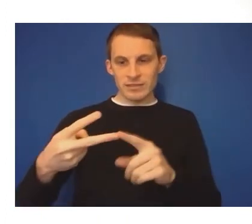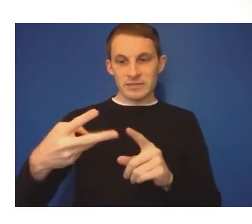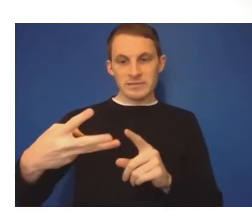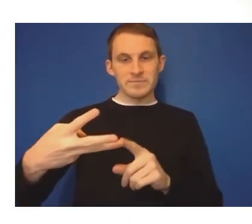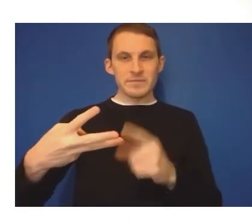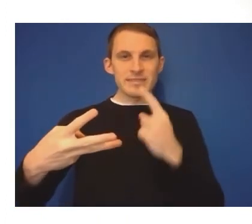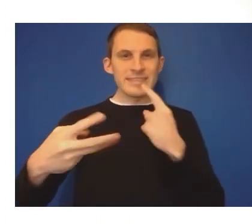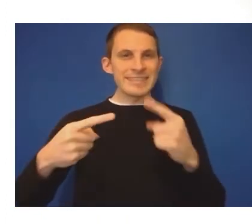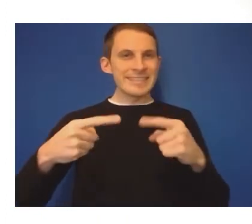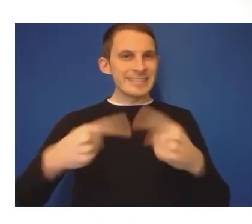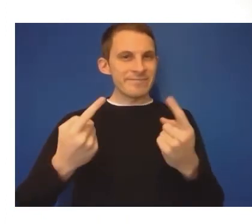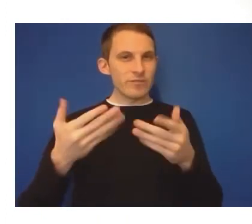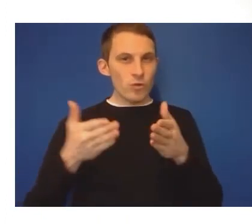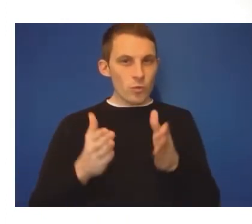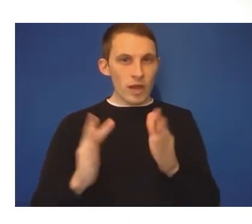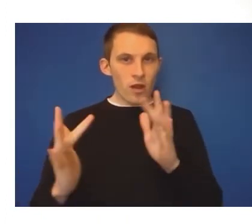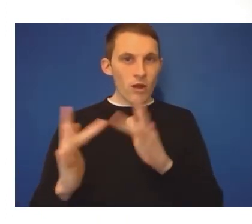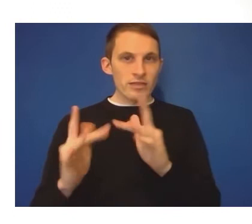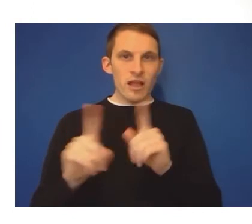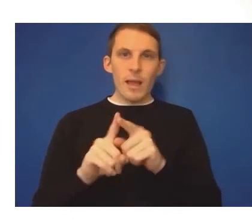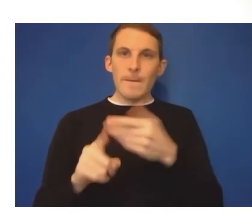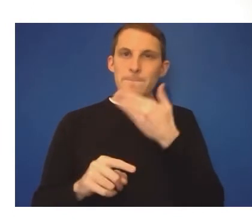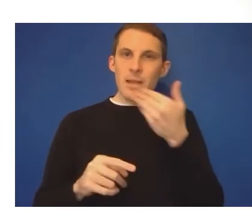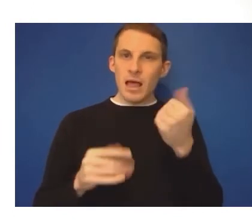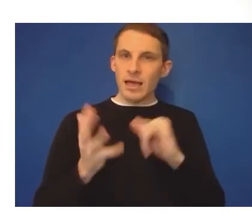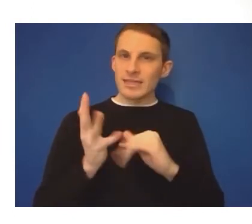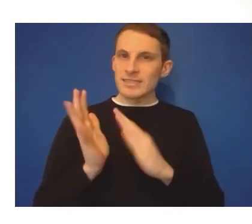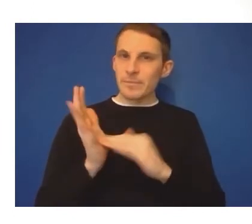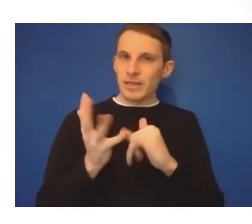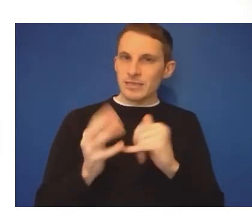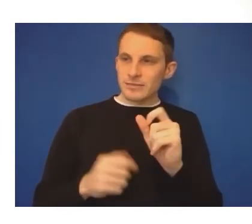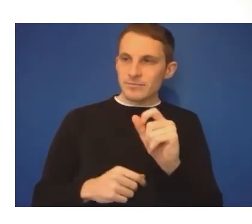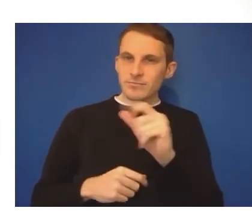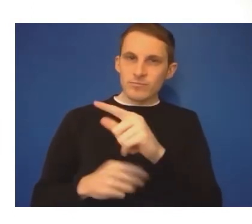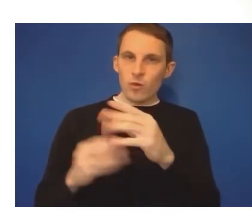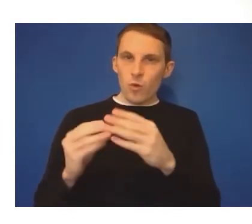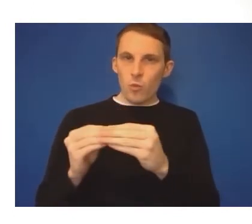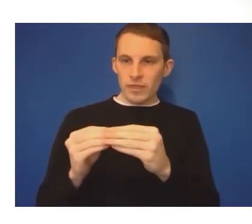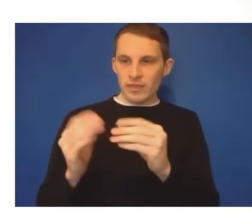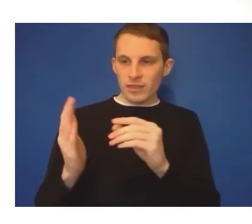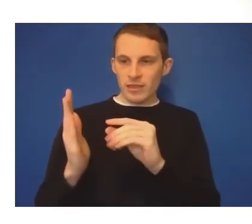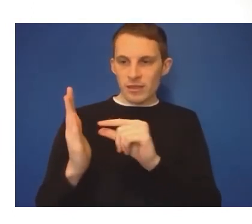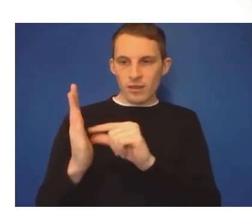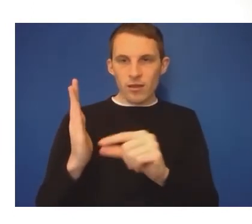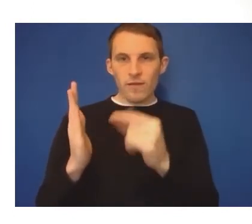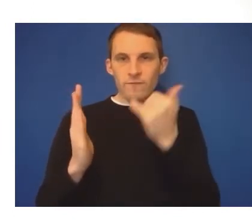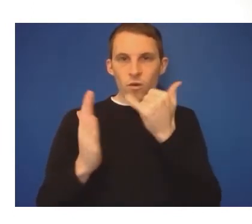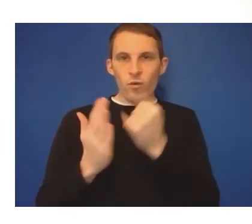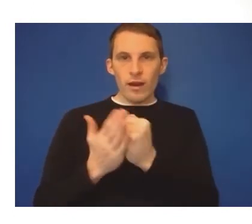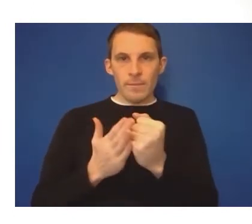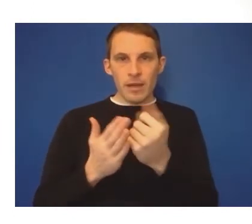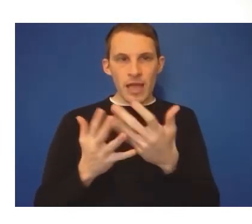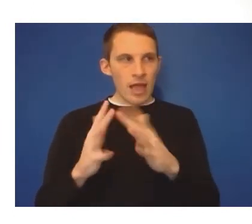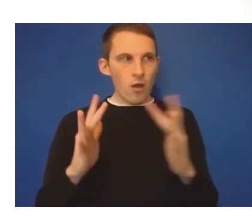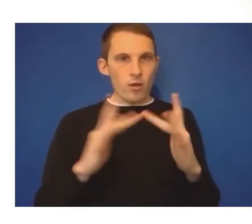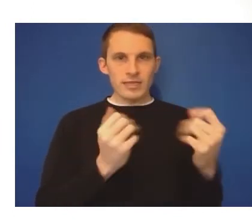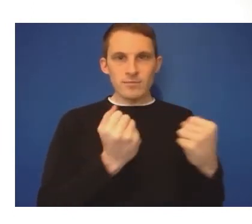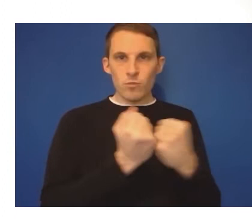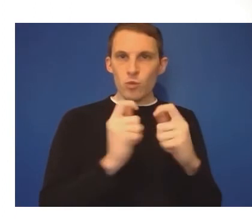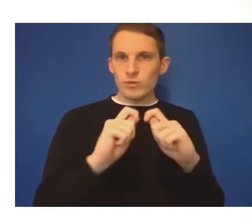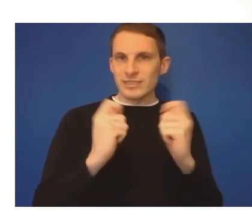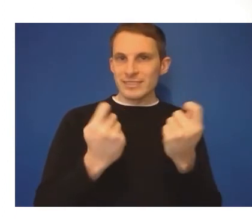sending a polite text message that gives the contact number of the support team. And again, we talked a lot about the language of those